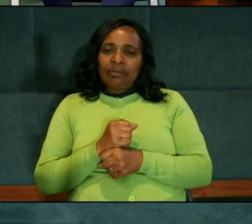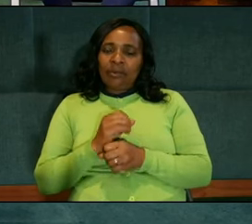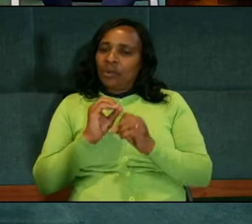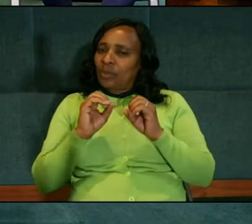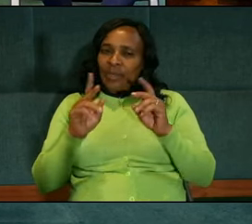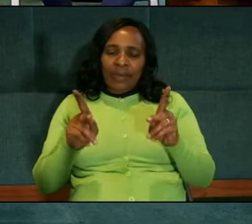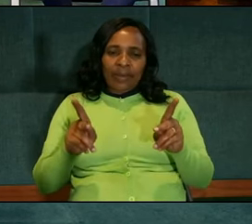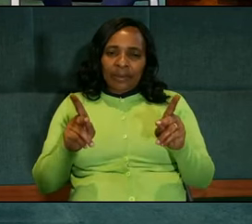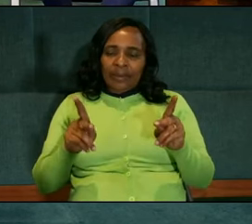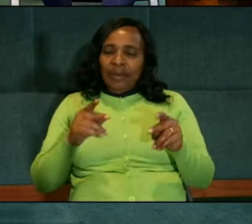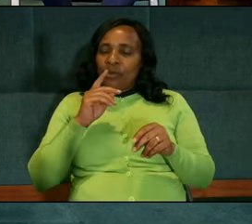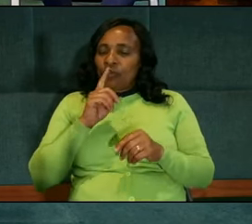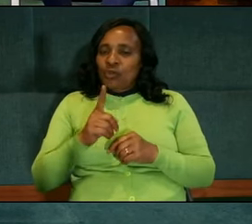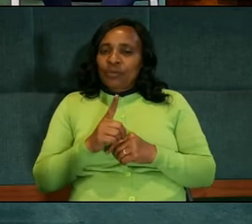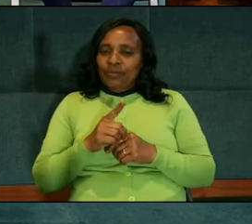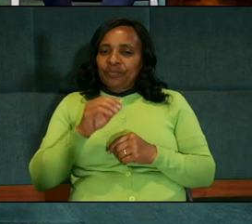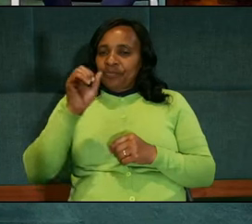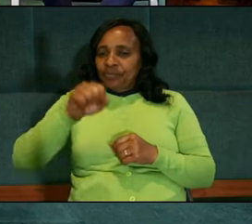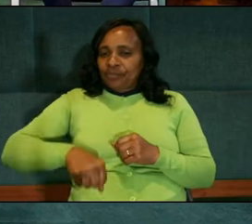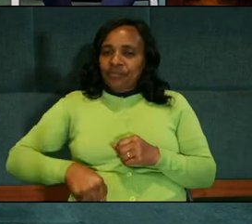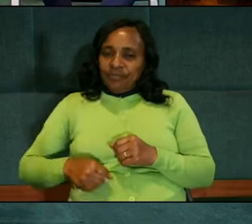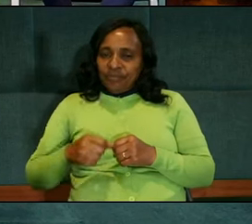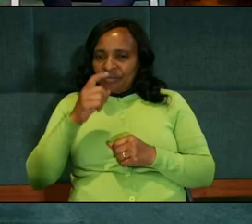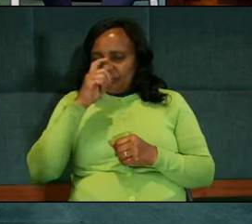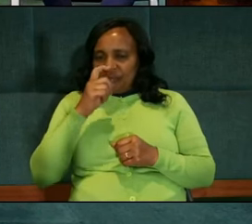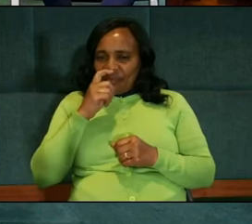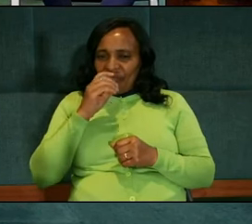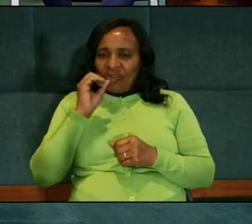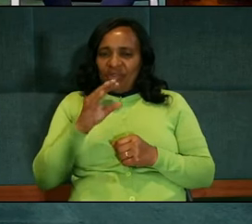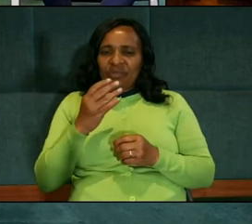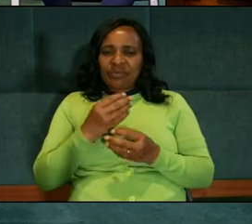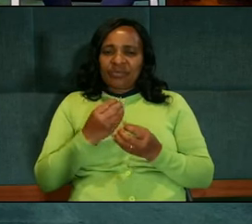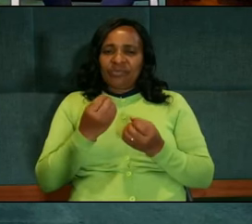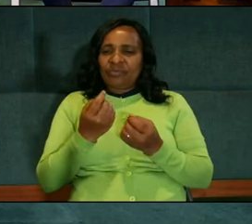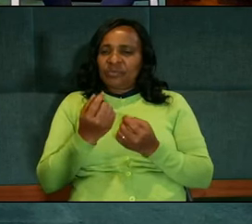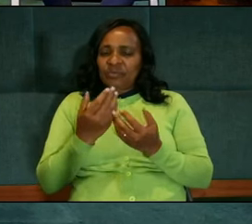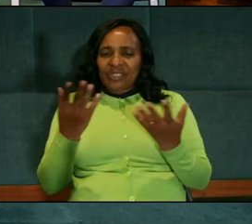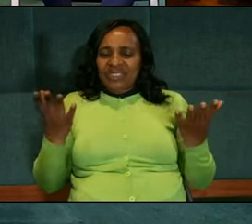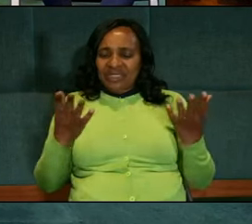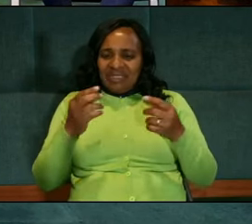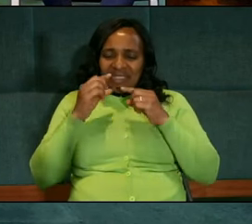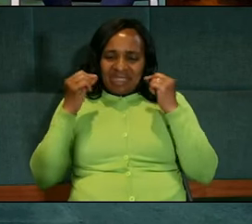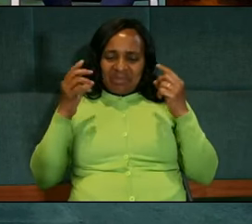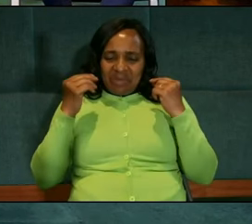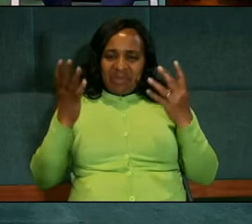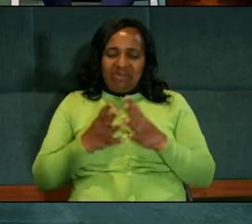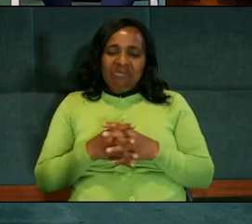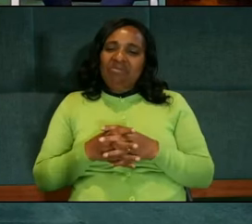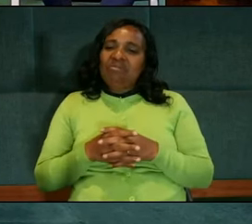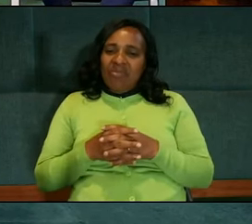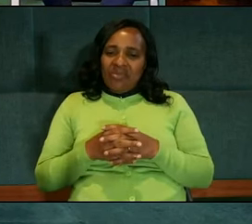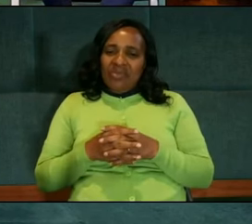Mm-hmm. So, yes, I was jealous of a few things, just like a toy or something. Mm-hmm. It wasn't really